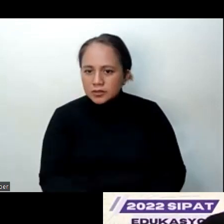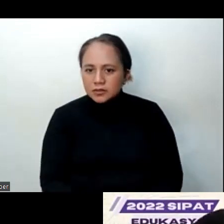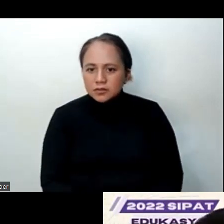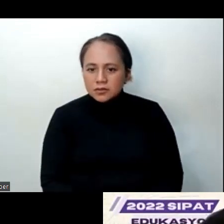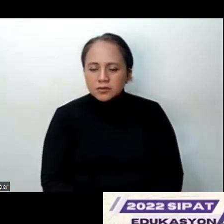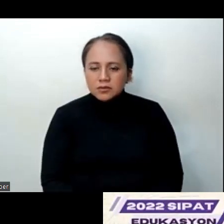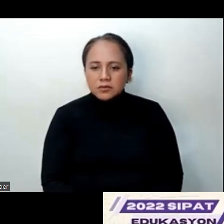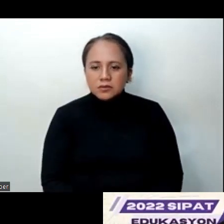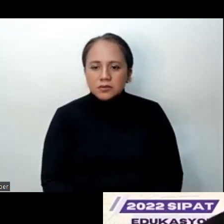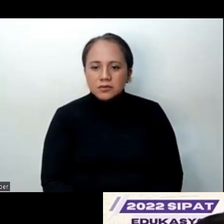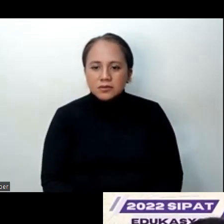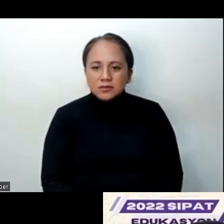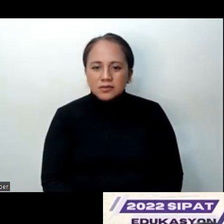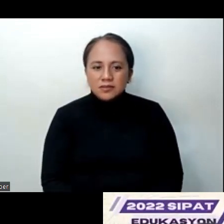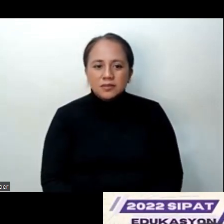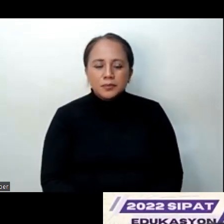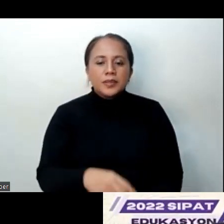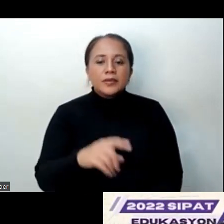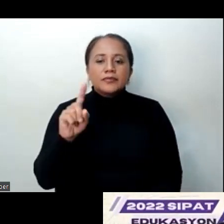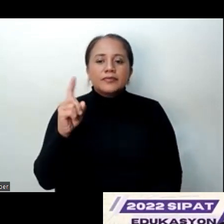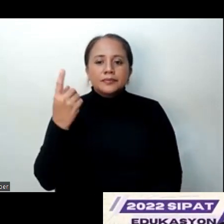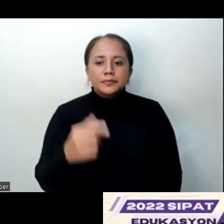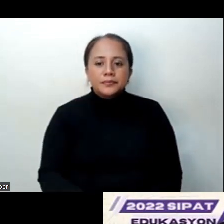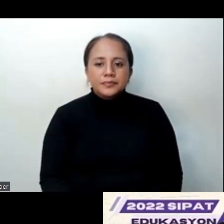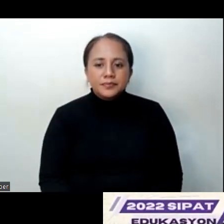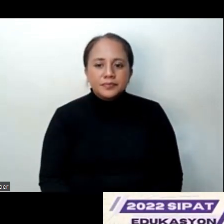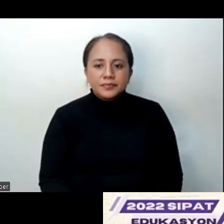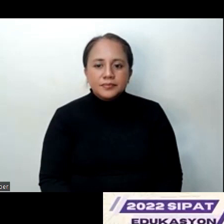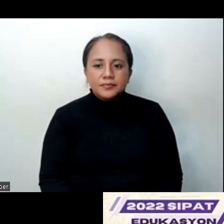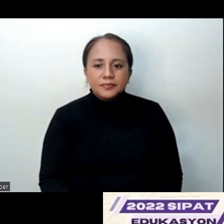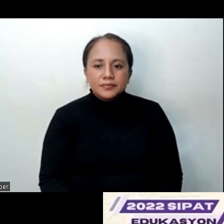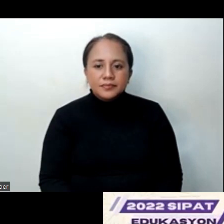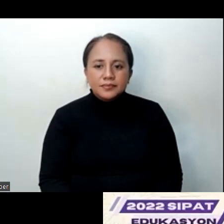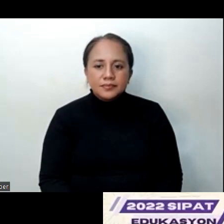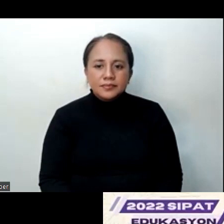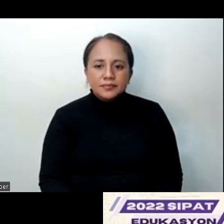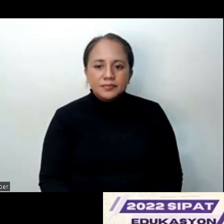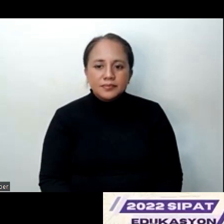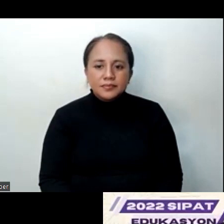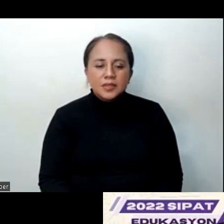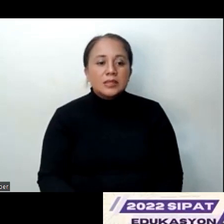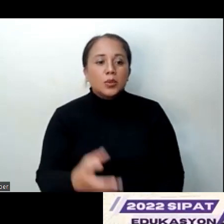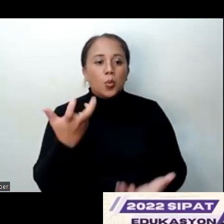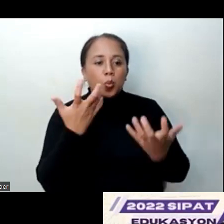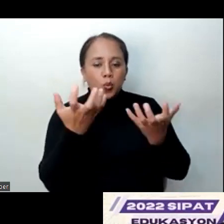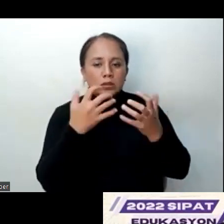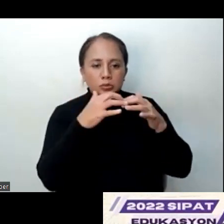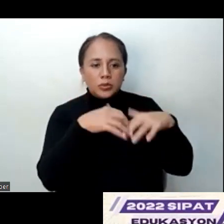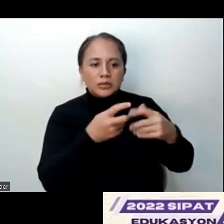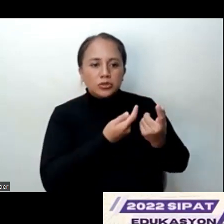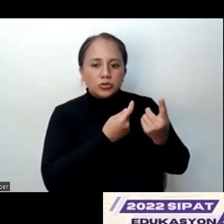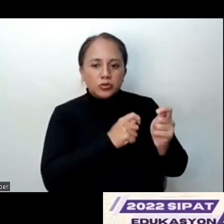First, Teacher Lorina, yung gusto nilang basagin yung trust